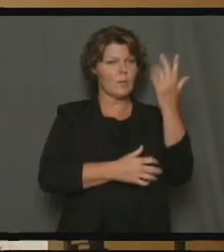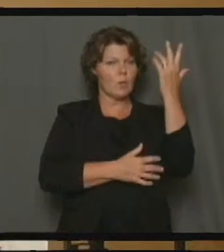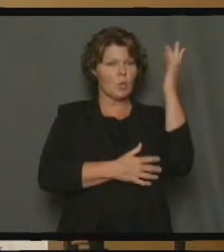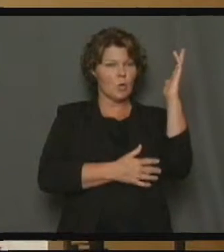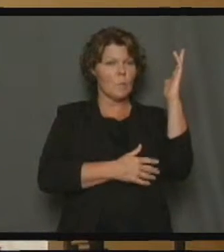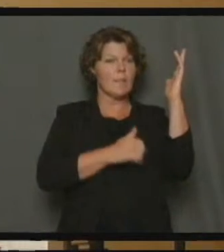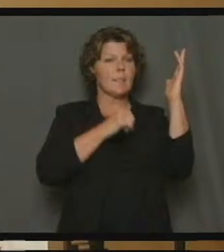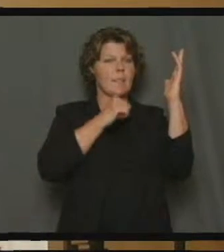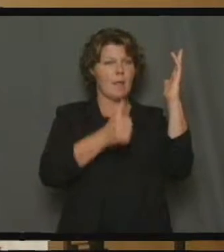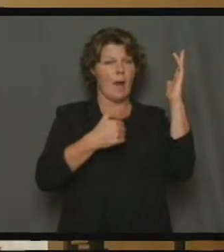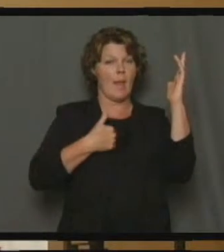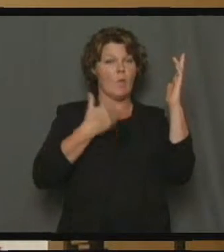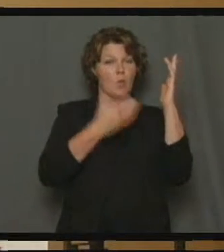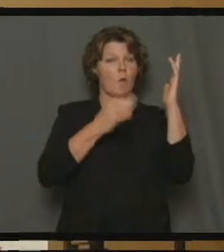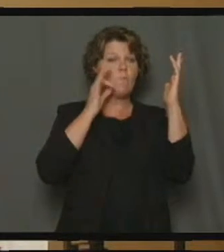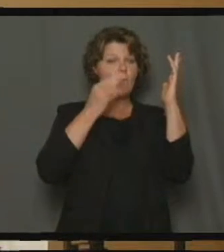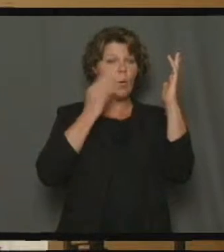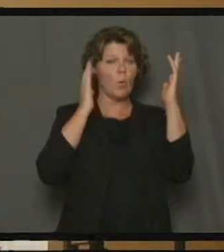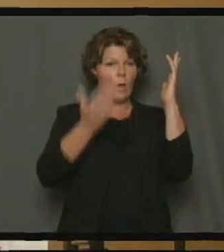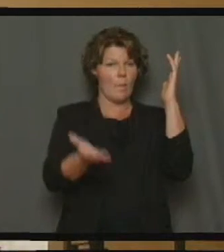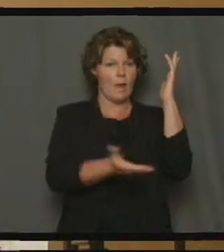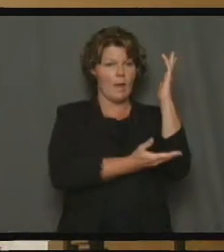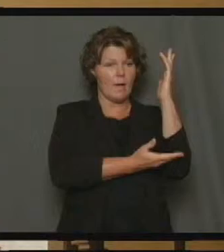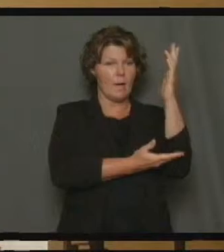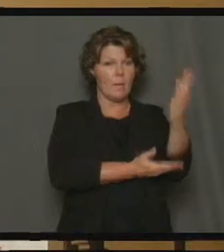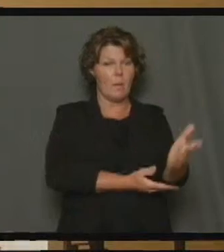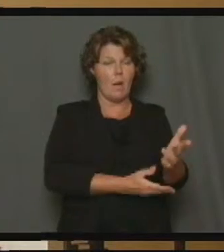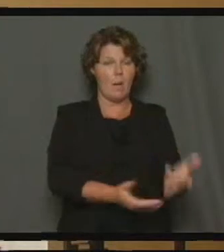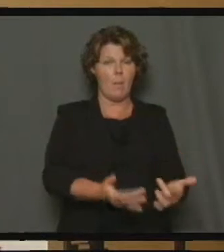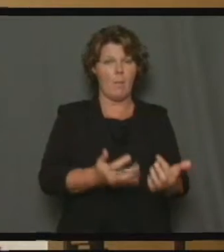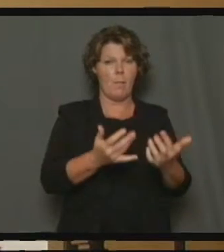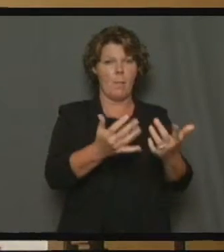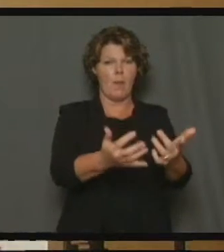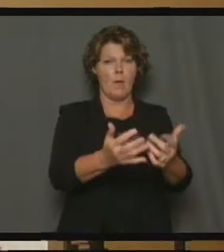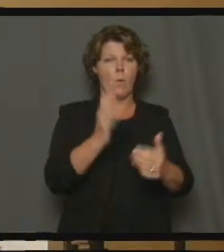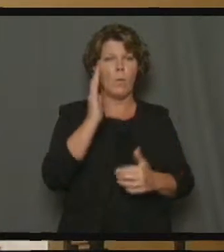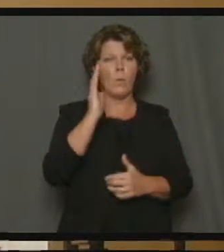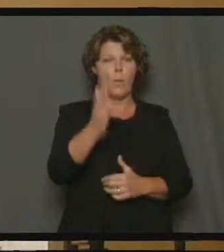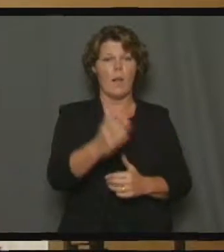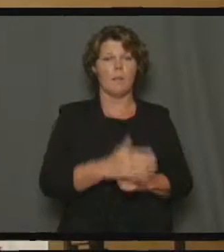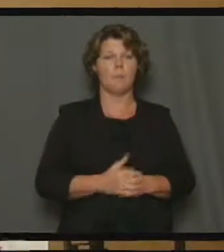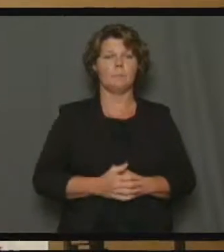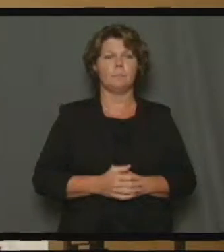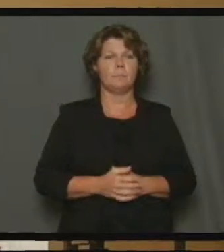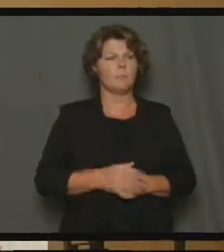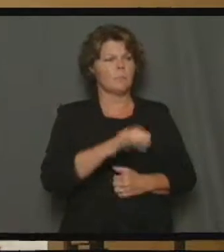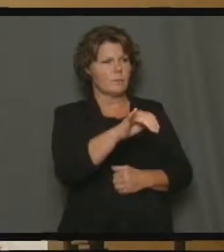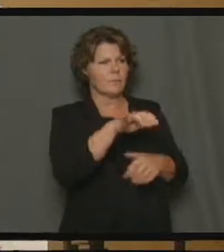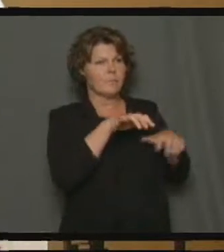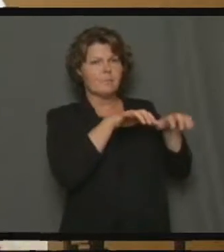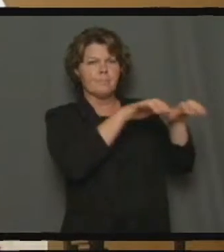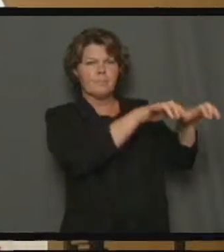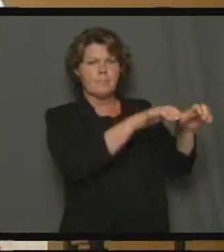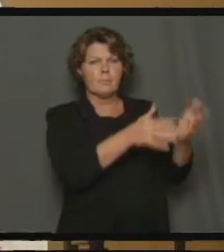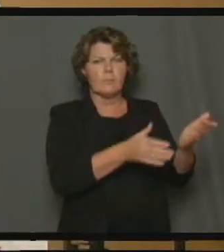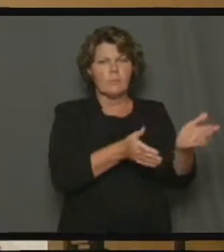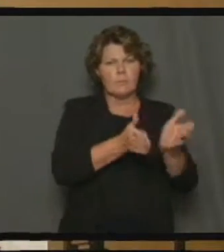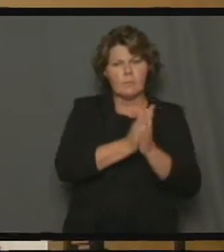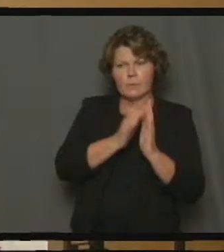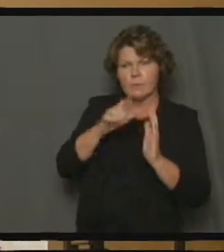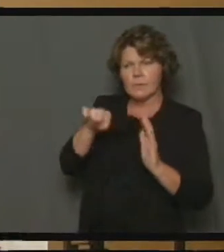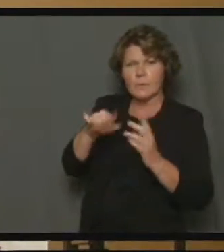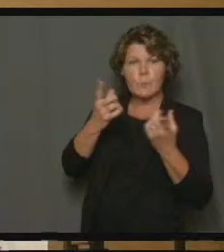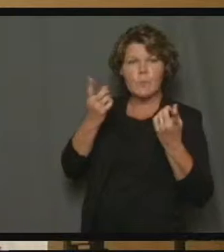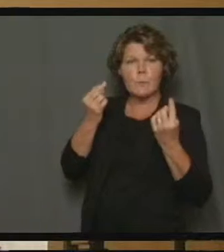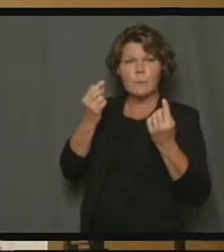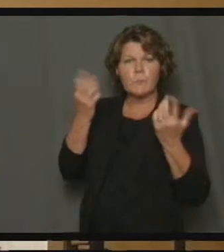does not bear good fruit is cut down and thrown into the fire. And the crowds asked him, what then shall we